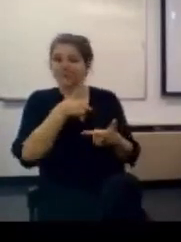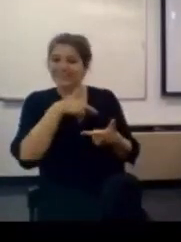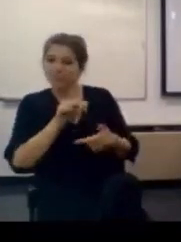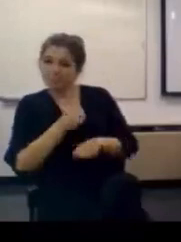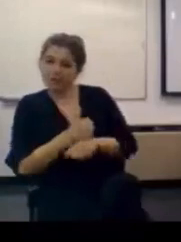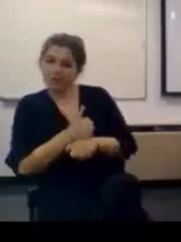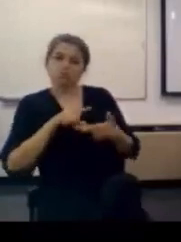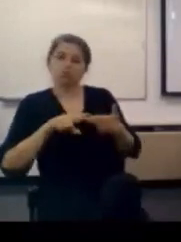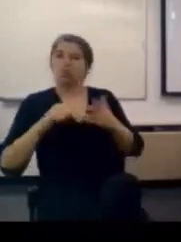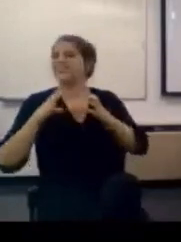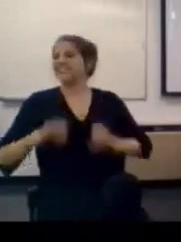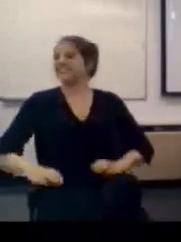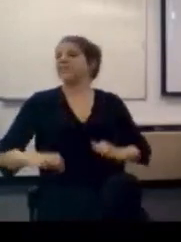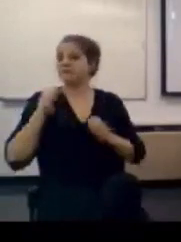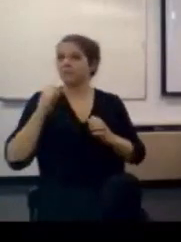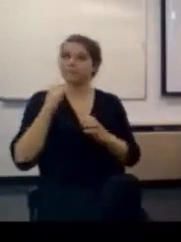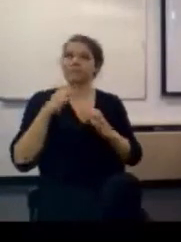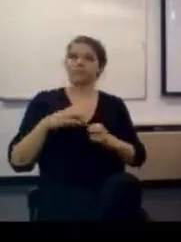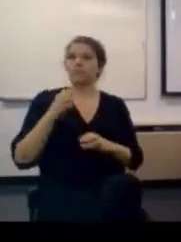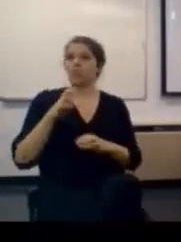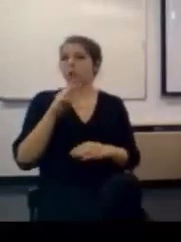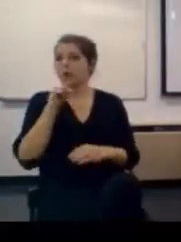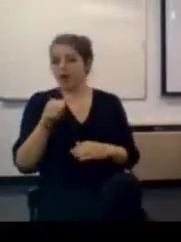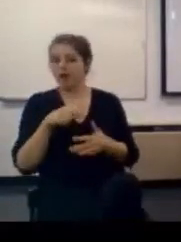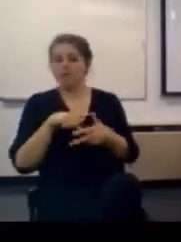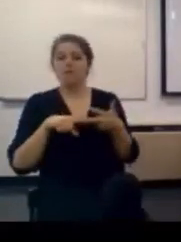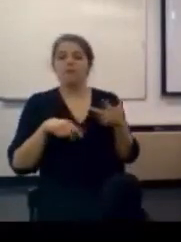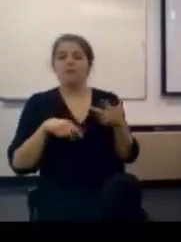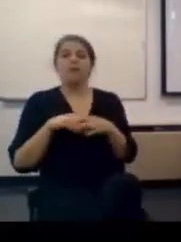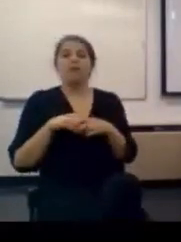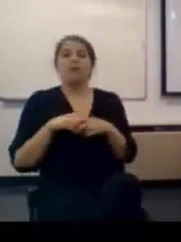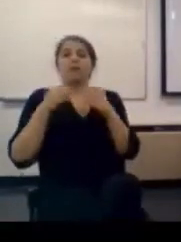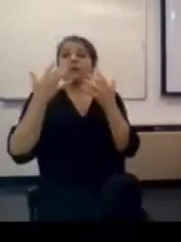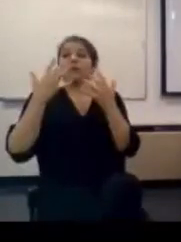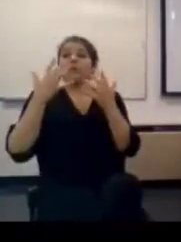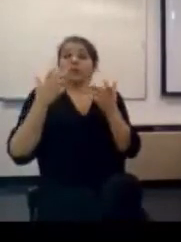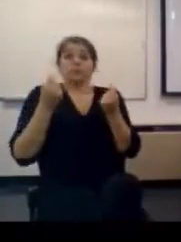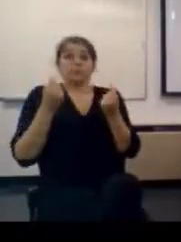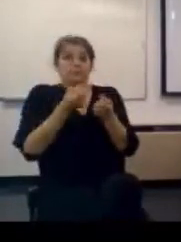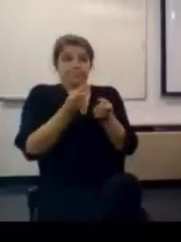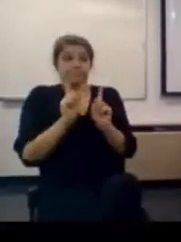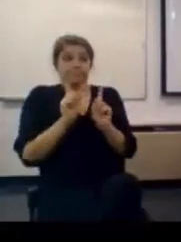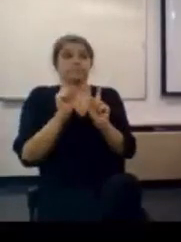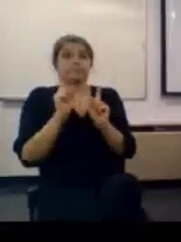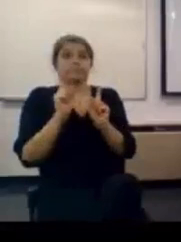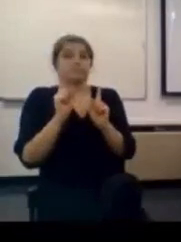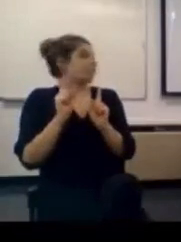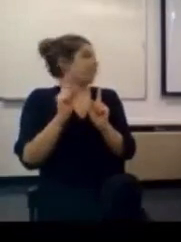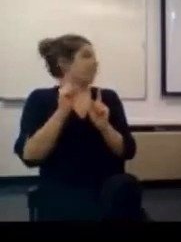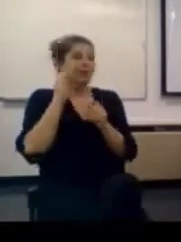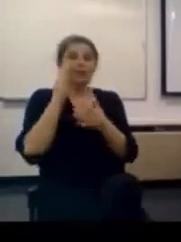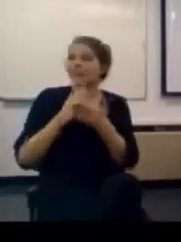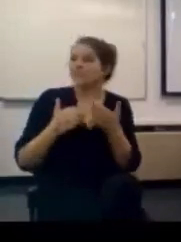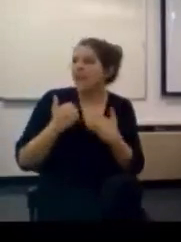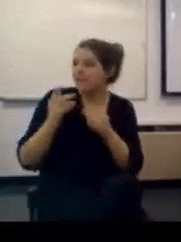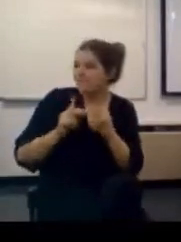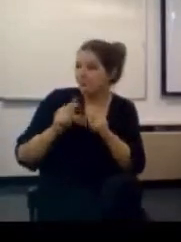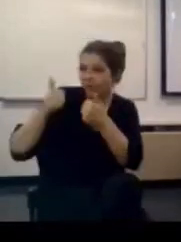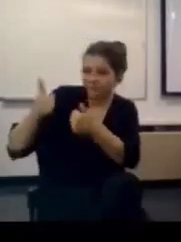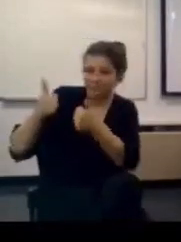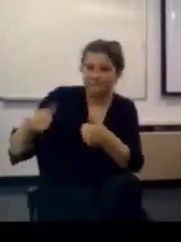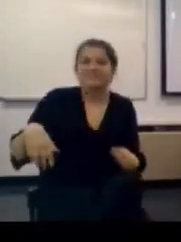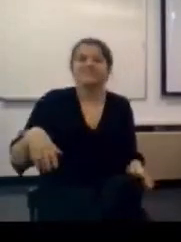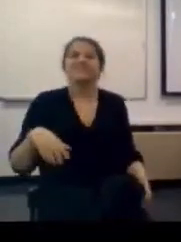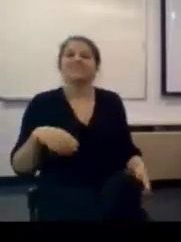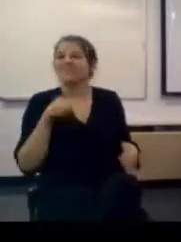gender-based or religion-based or citizen status-based, right? So one of the things I'd like for all of us to do as the older people, and I know